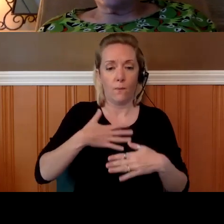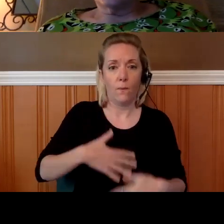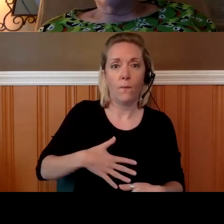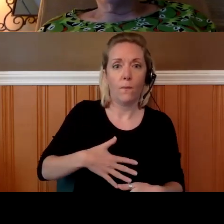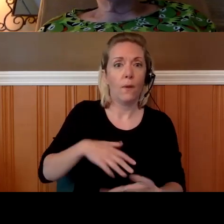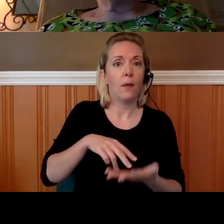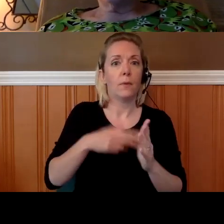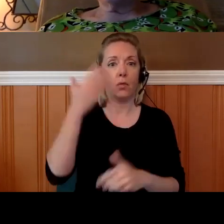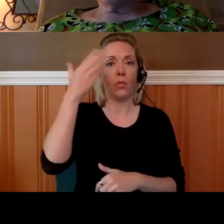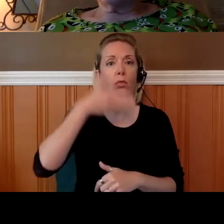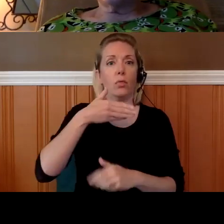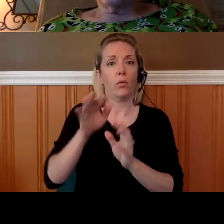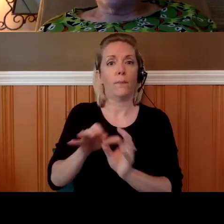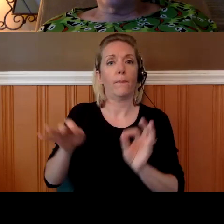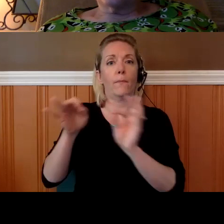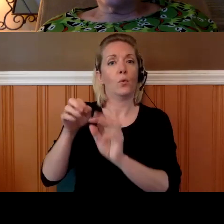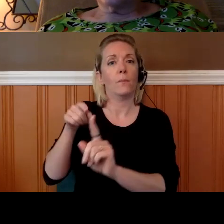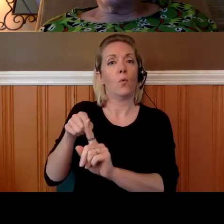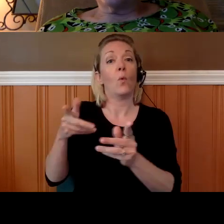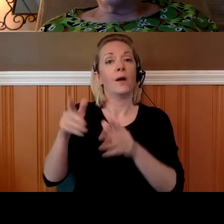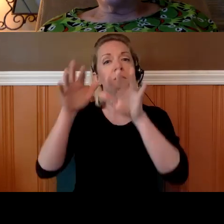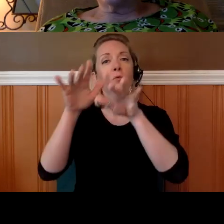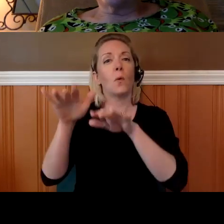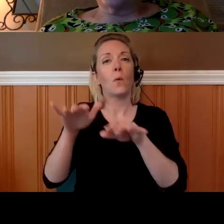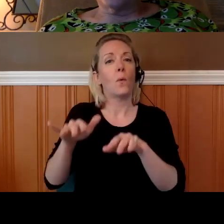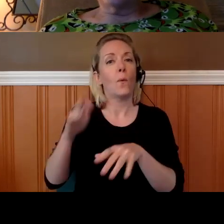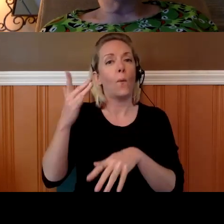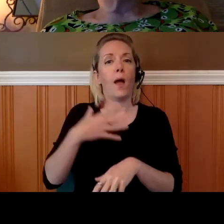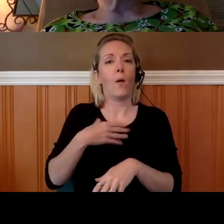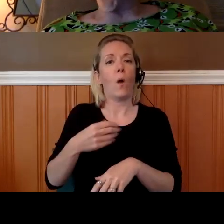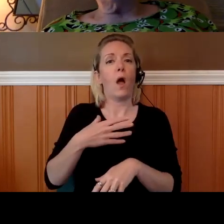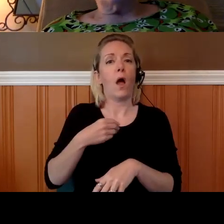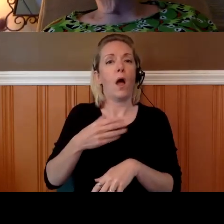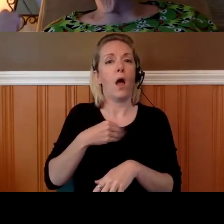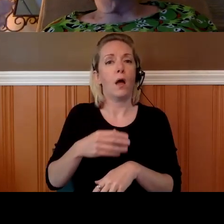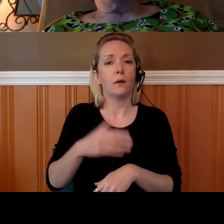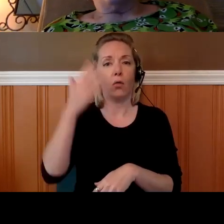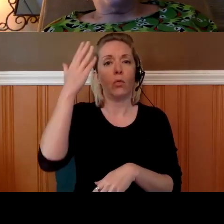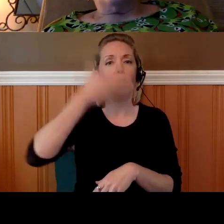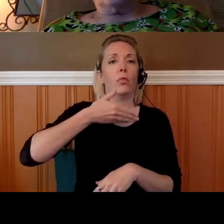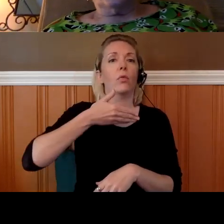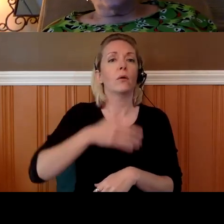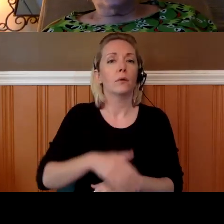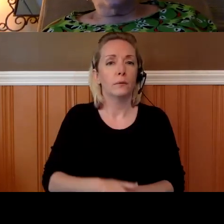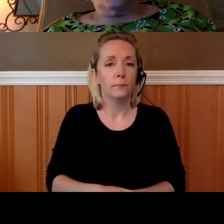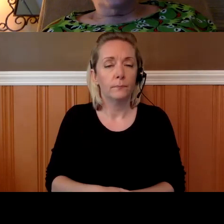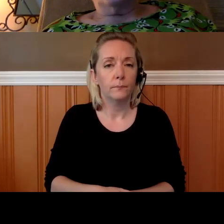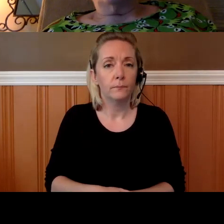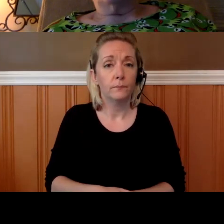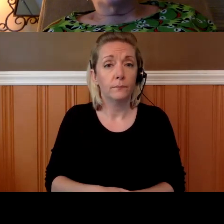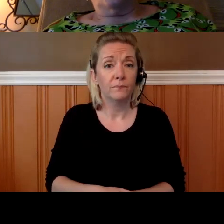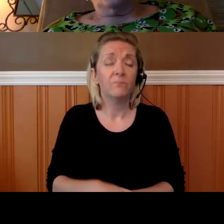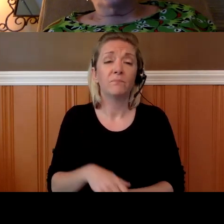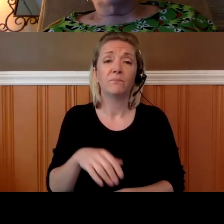missed the essence of what that was supposed to be communicating, let alone our kids with CVI